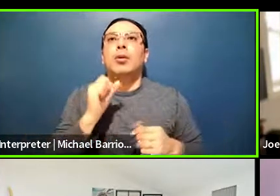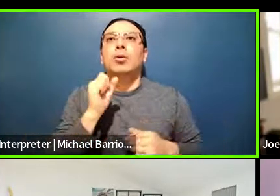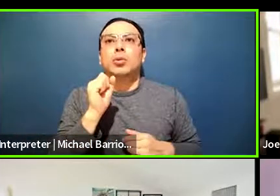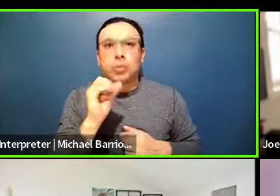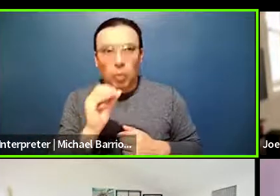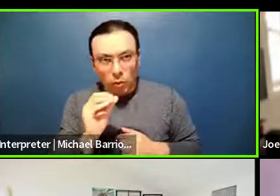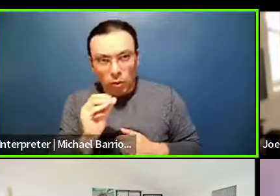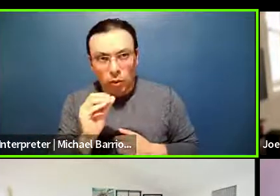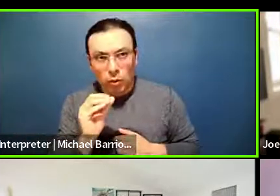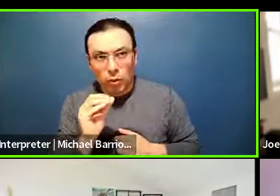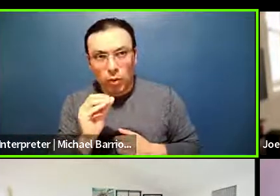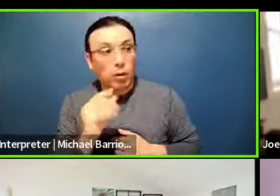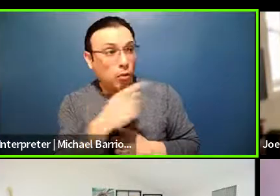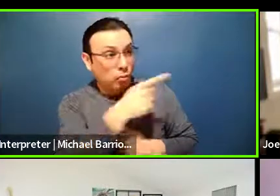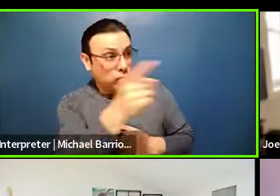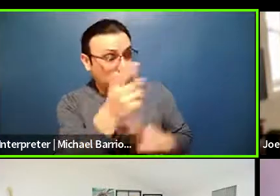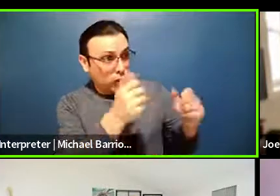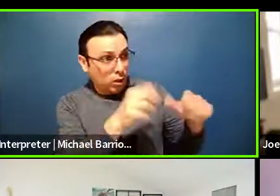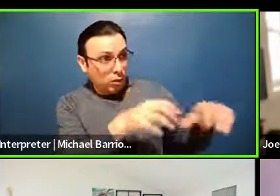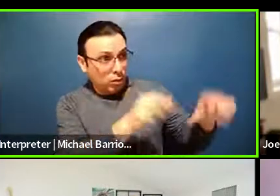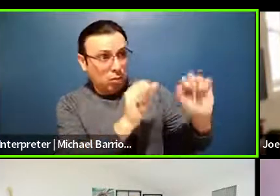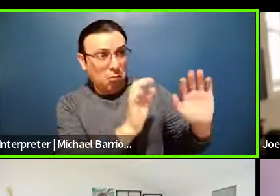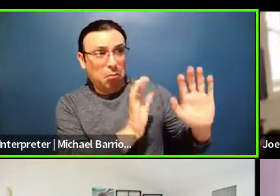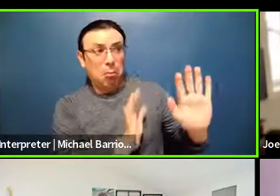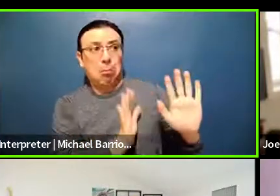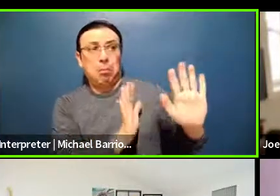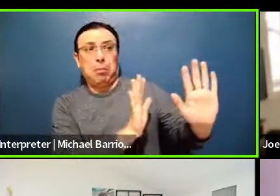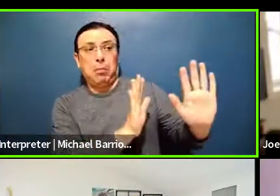we're going to do. We're going to do this other thing over here.